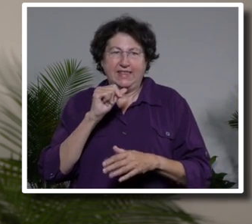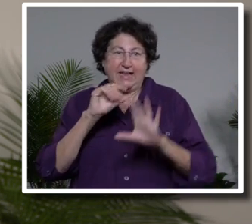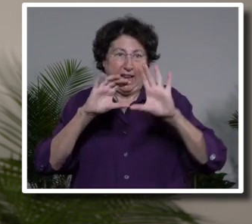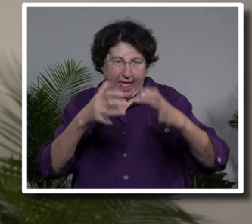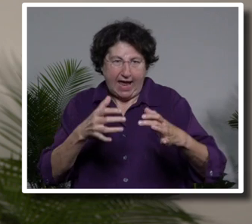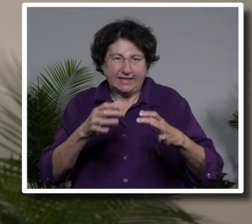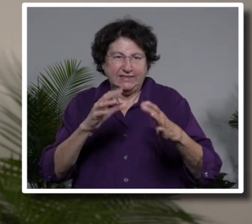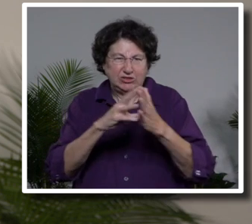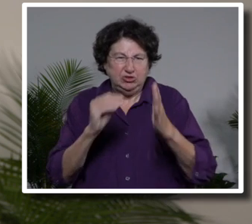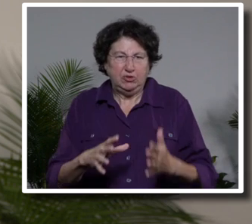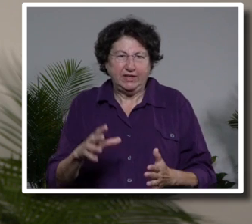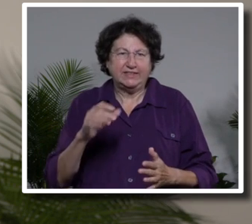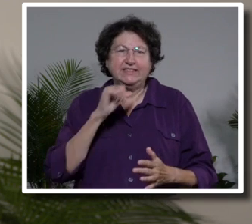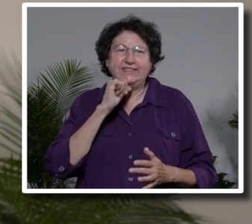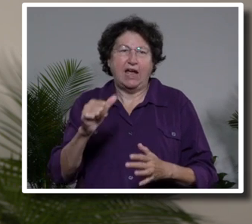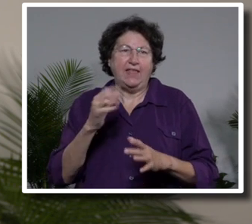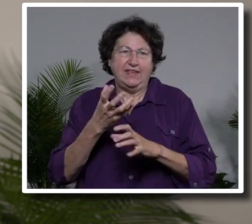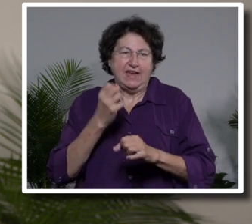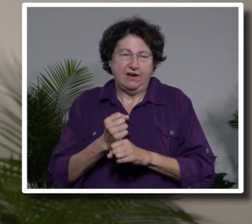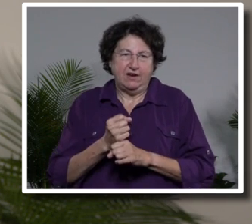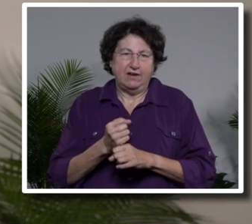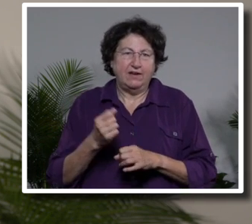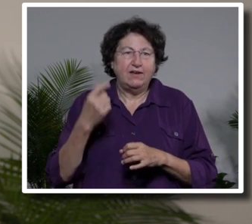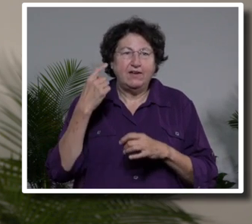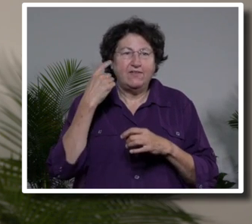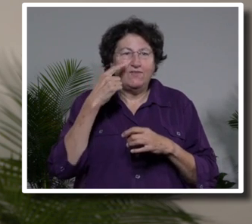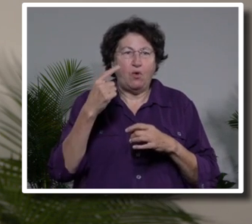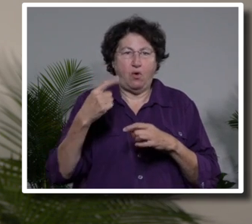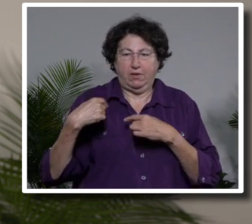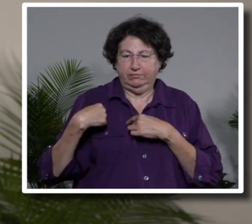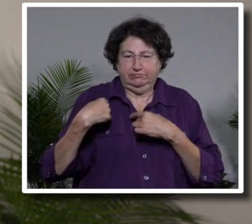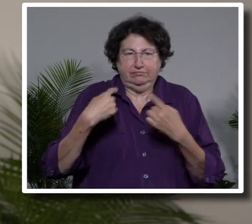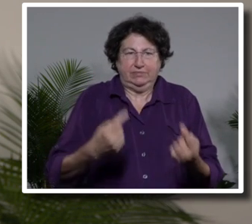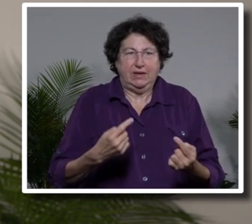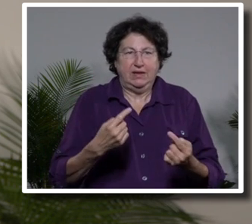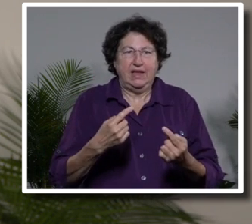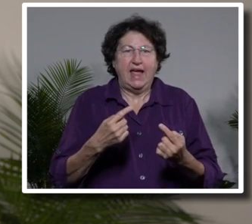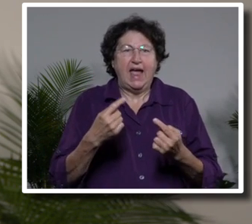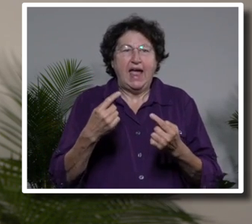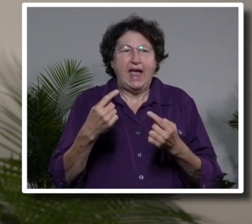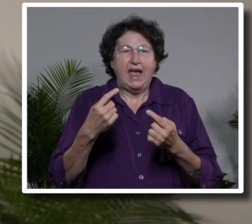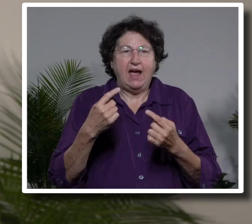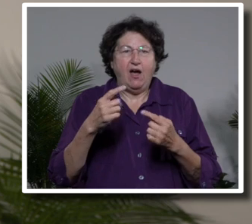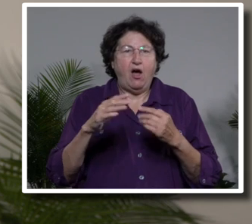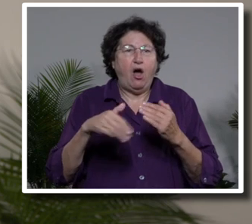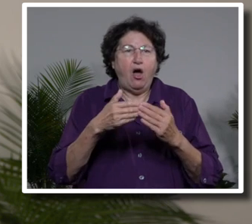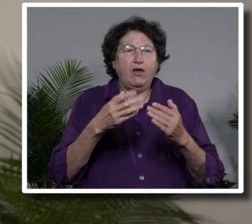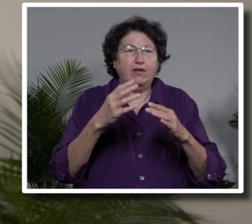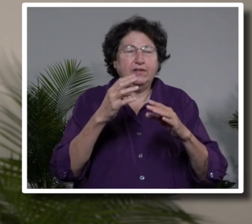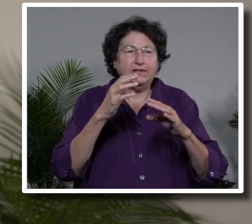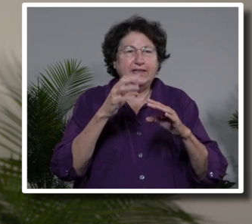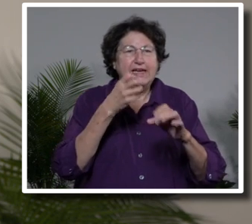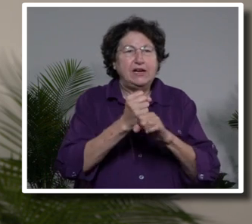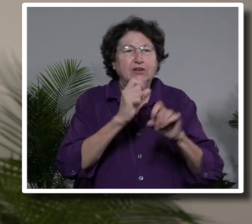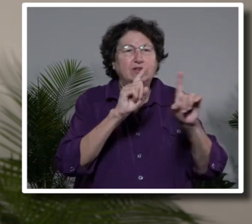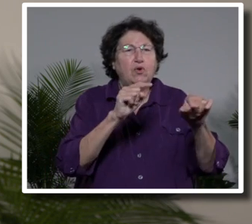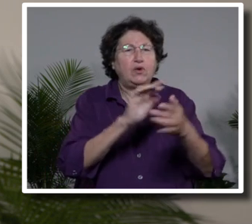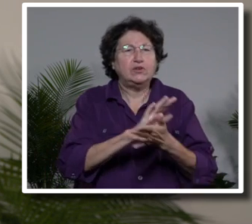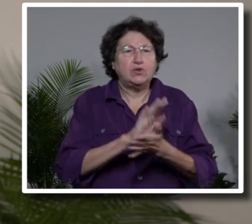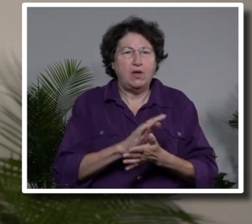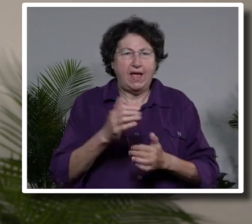past 18 or so years, the entirety of our lives, everything has culminated into getting our PhD, our public high school